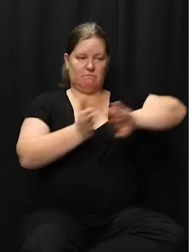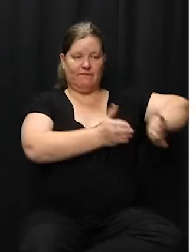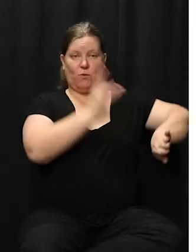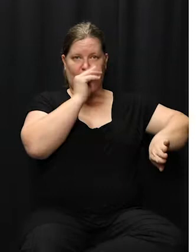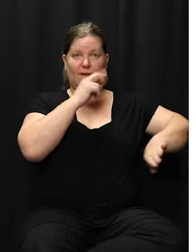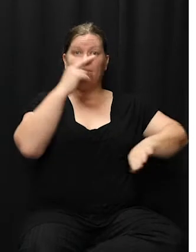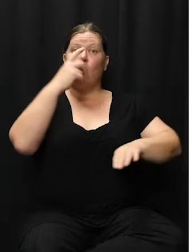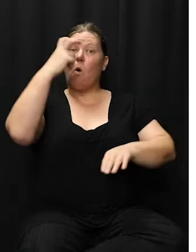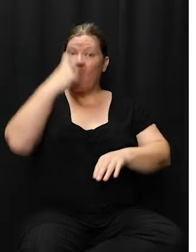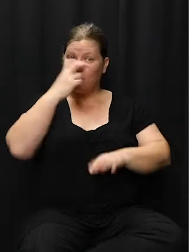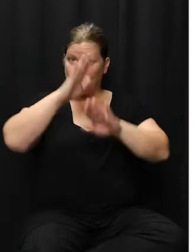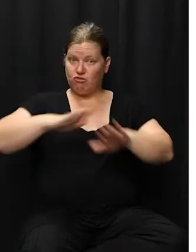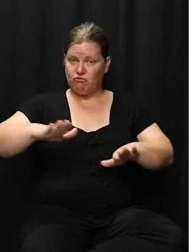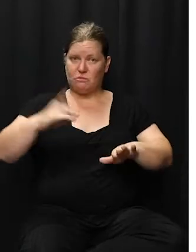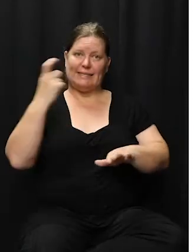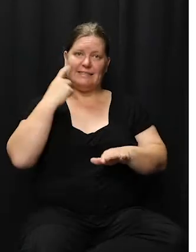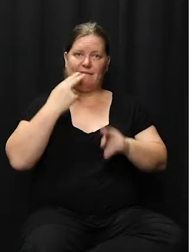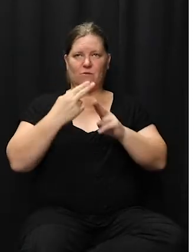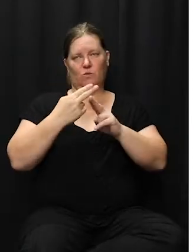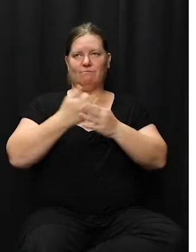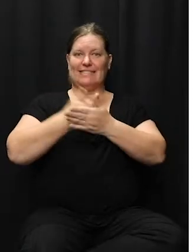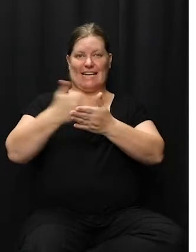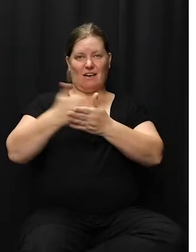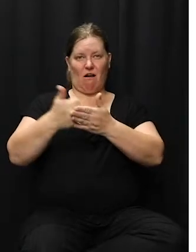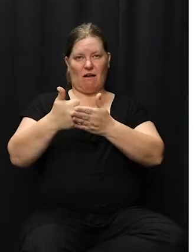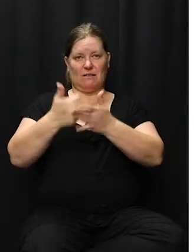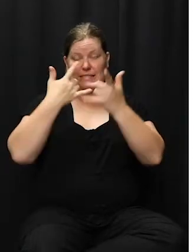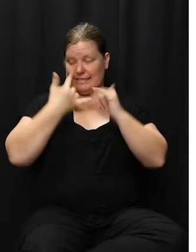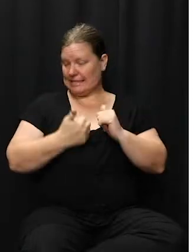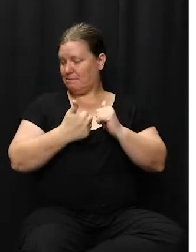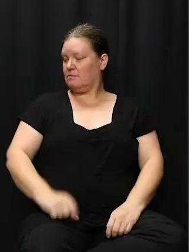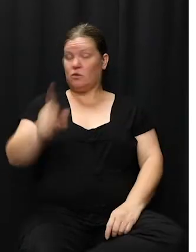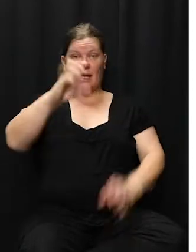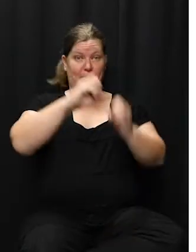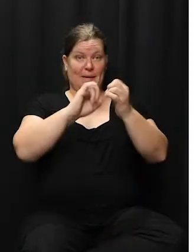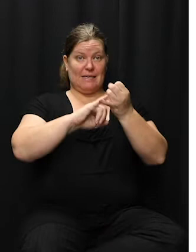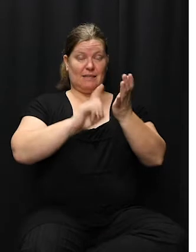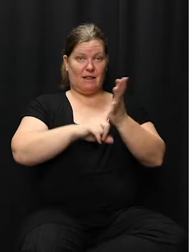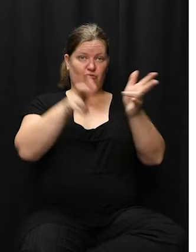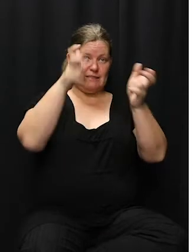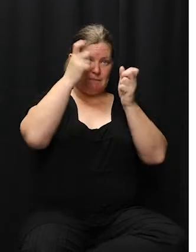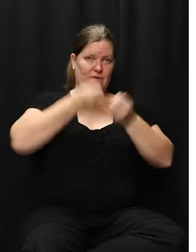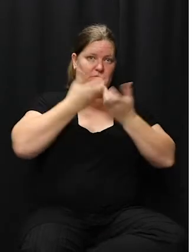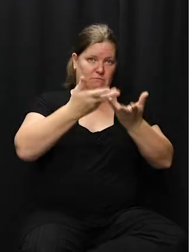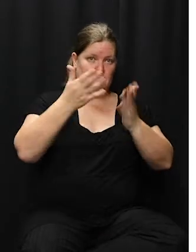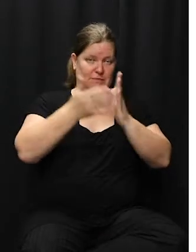aside younger children and moving up to standardised assessment for school-aged children, there is